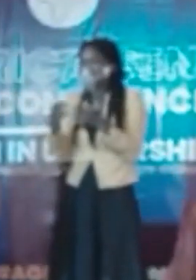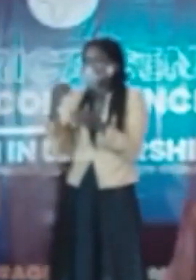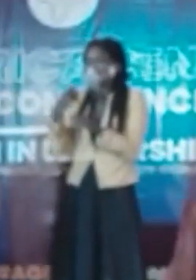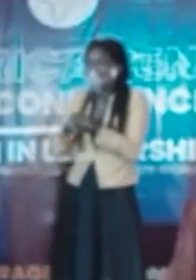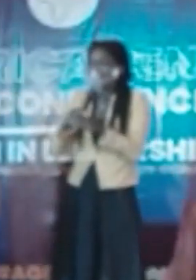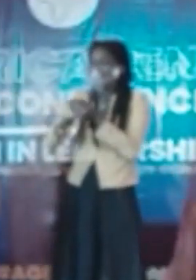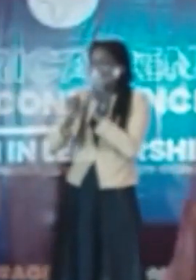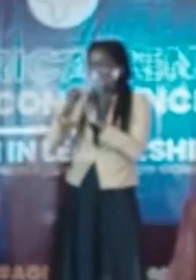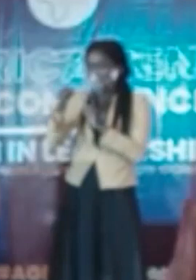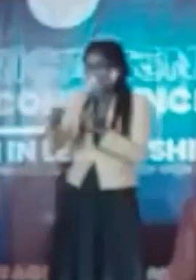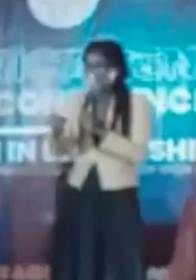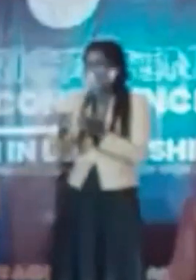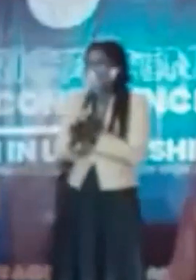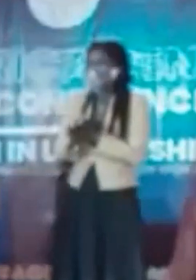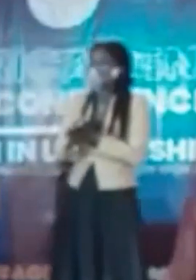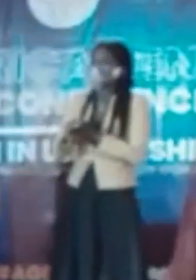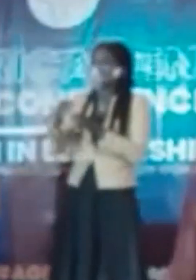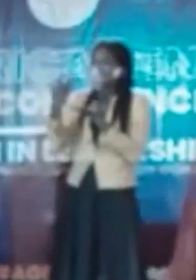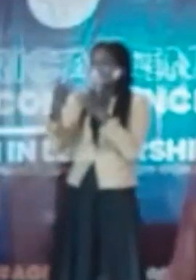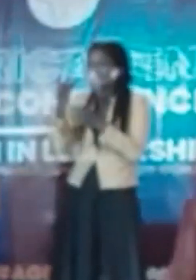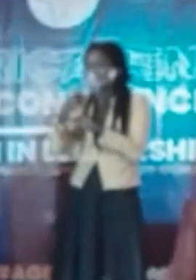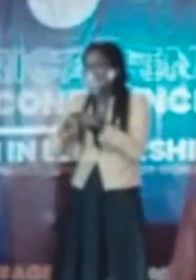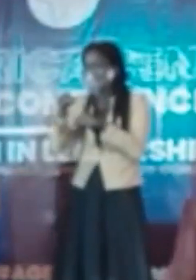recent economy downturn.